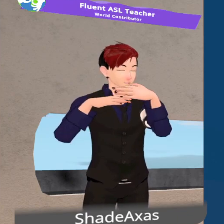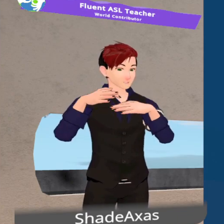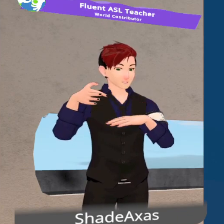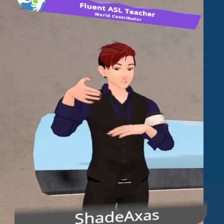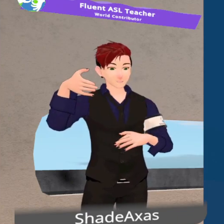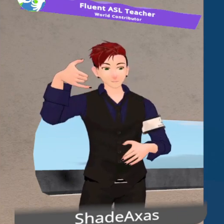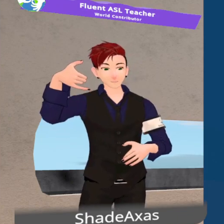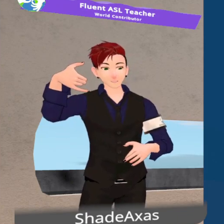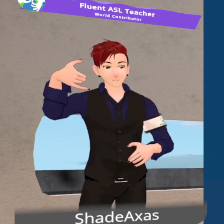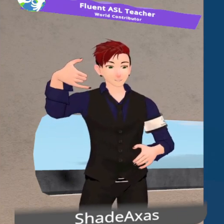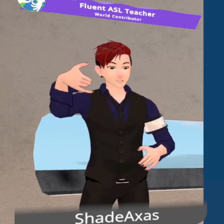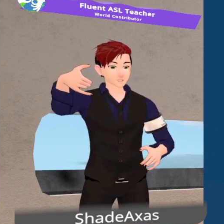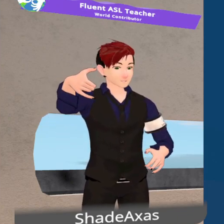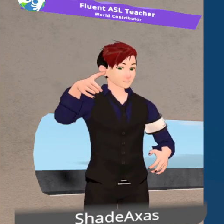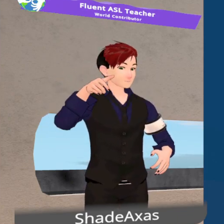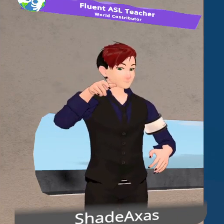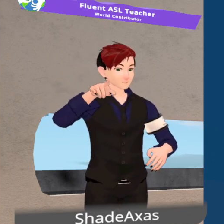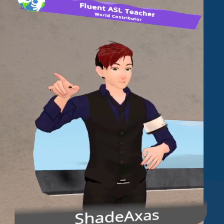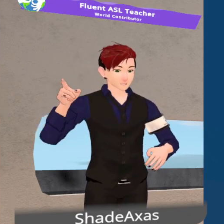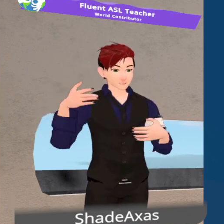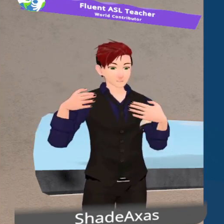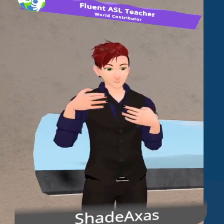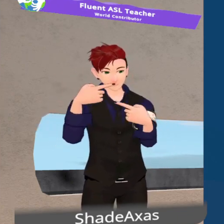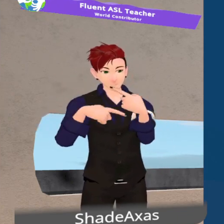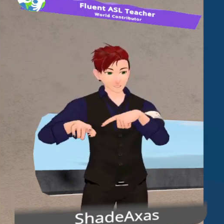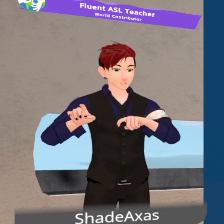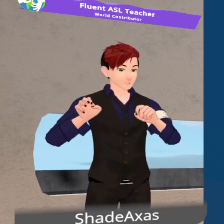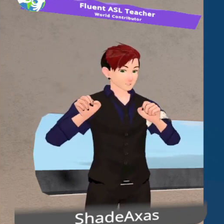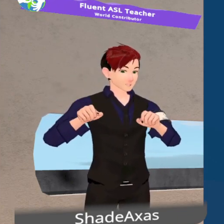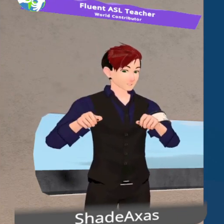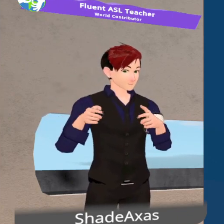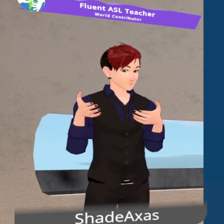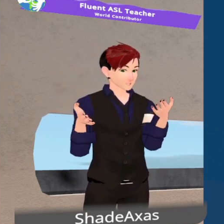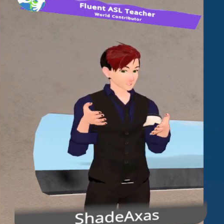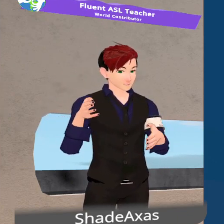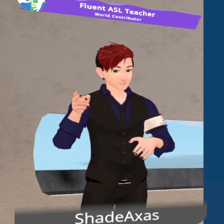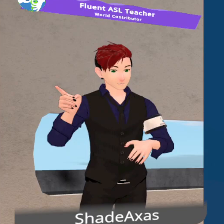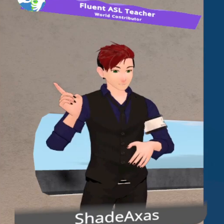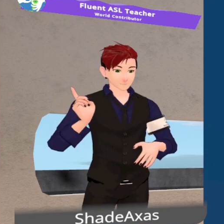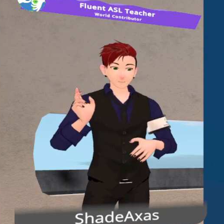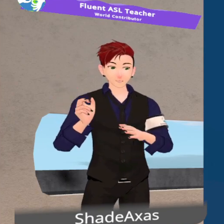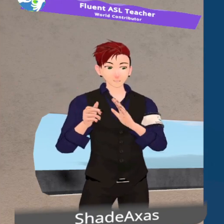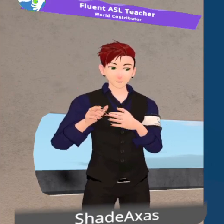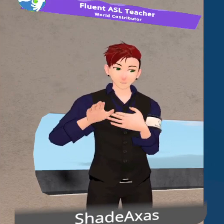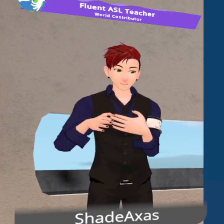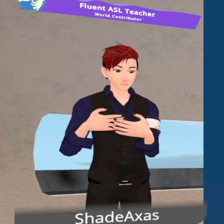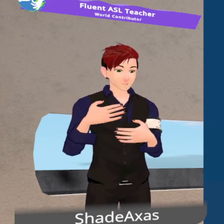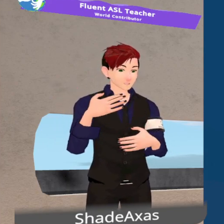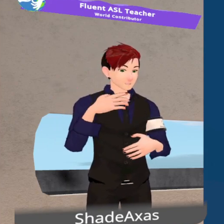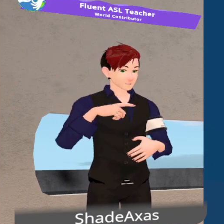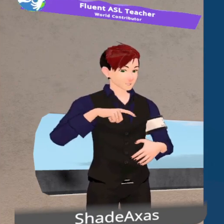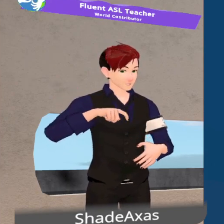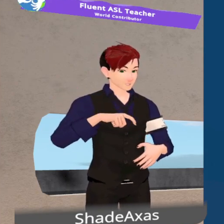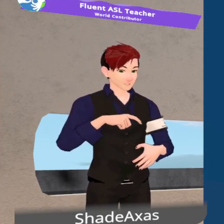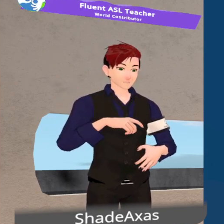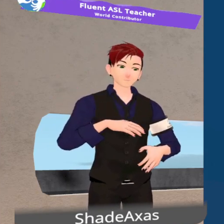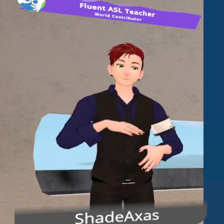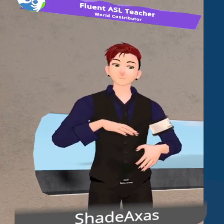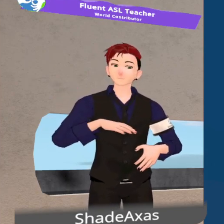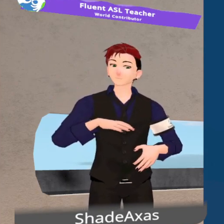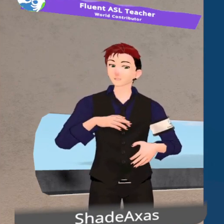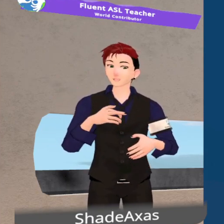of the school, when you go in, there's all these lockers and they have signing capable avatars that you can do, and they're all good